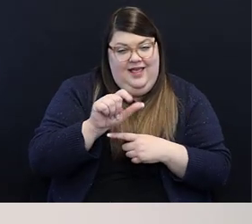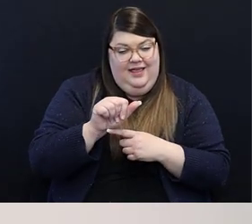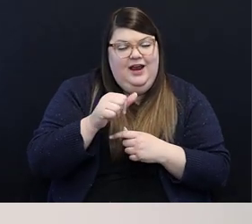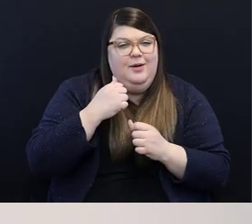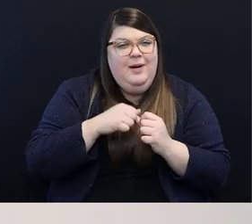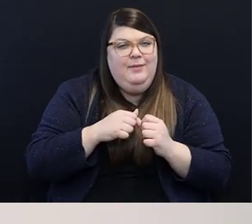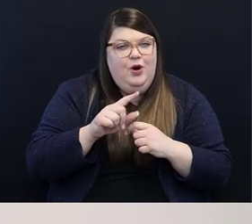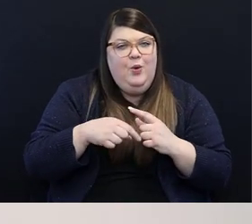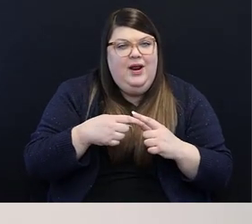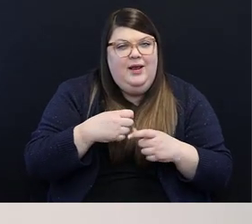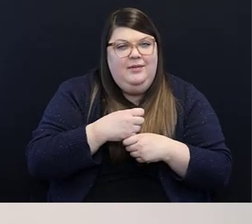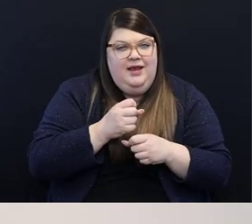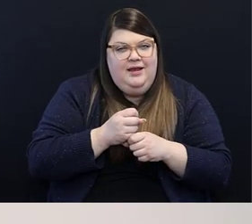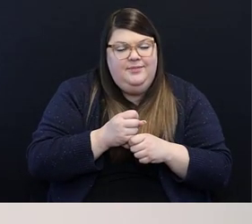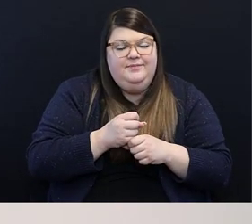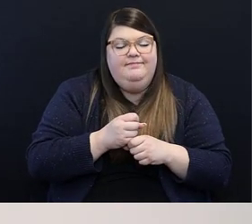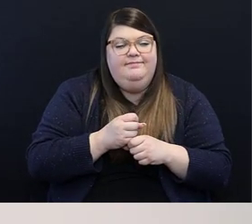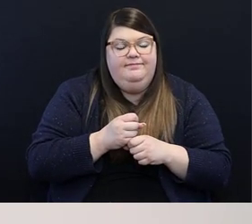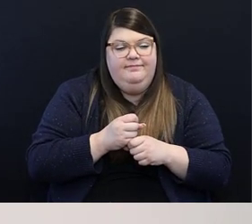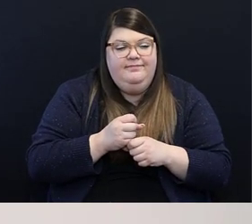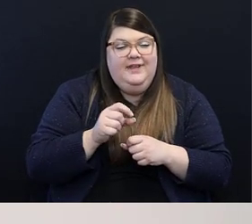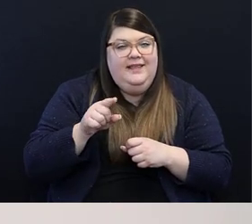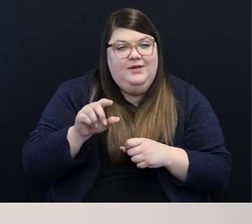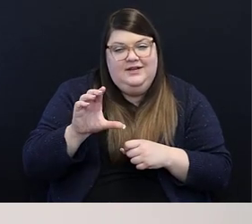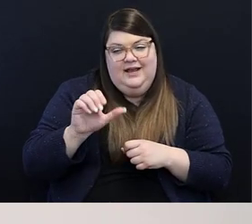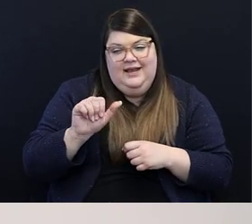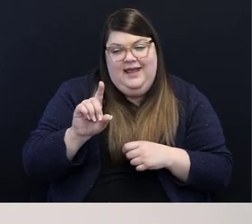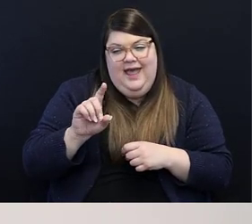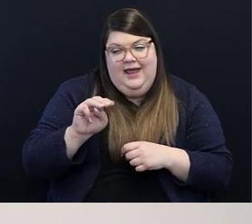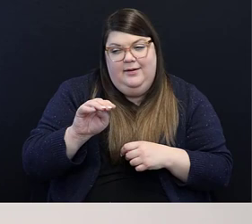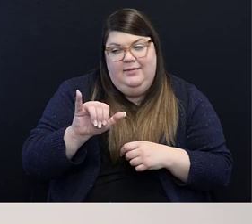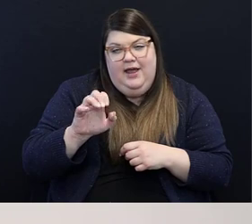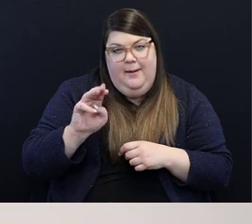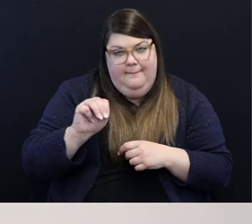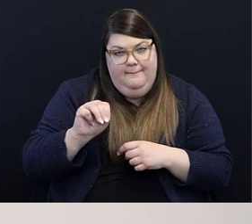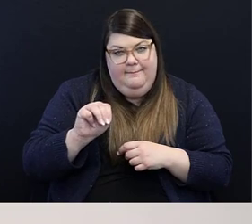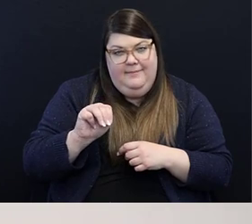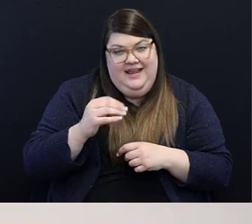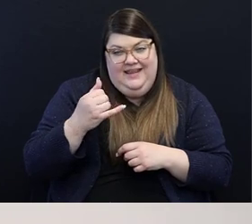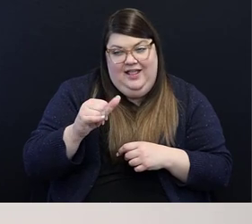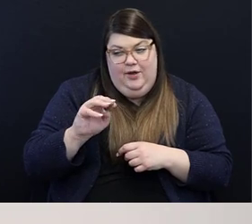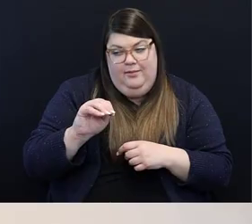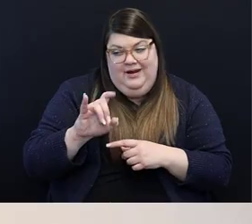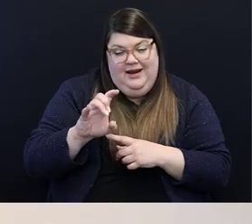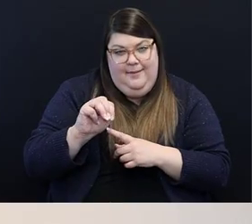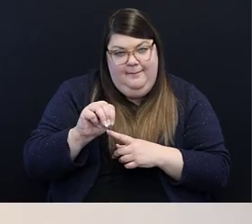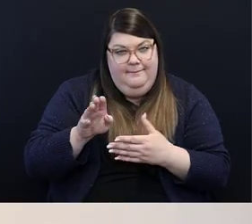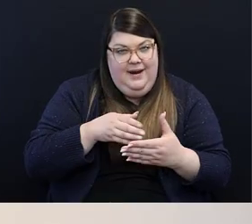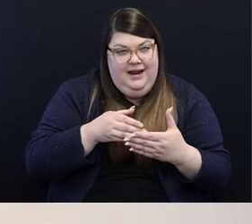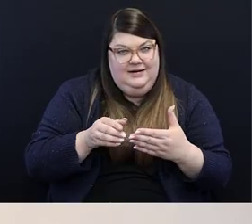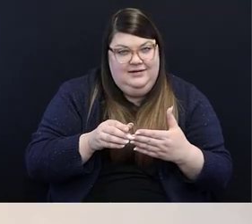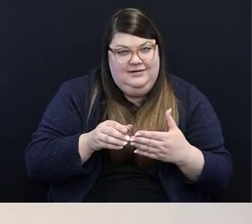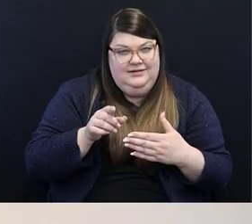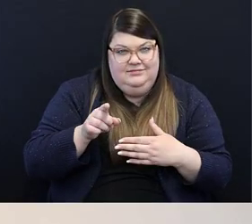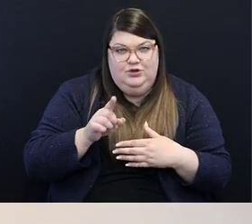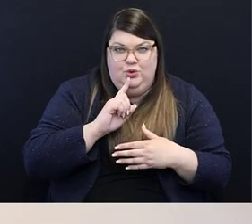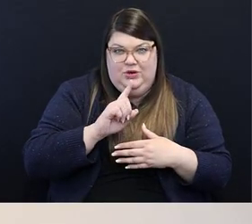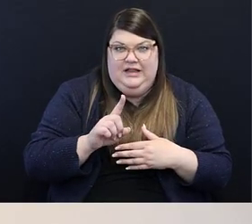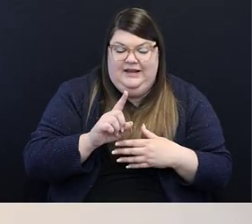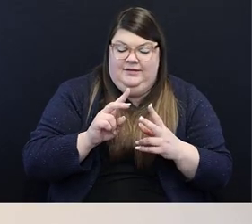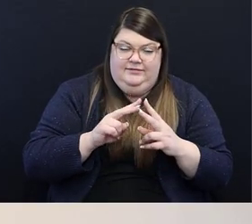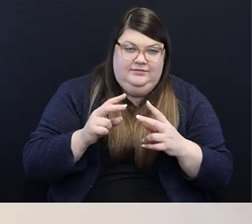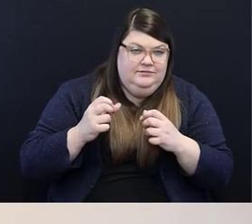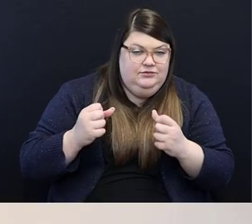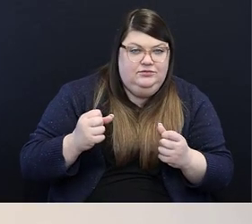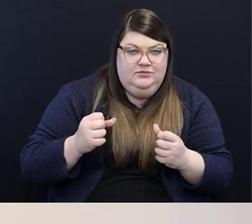it, it was a cadmium yellow medium paint, and it was really cadmium yellow medium. It was